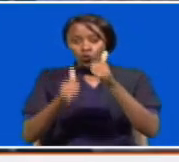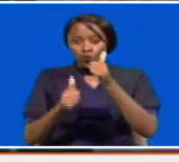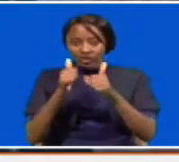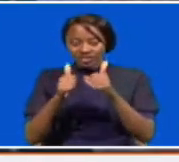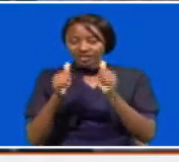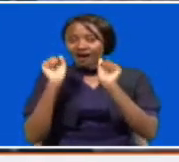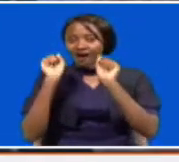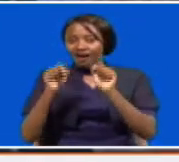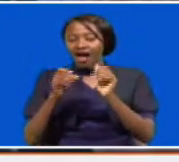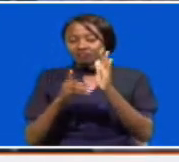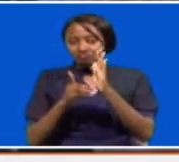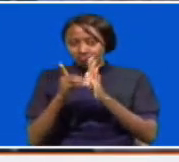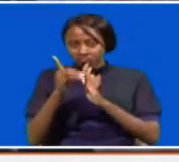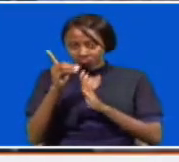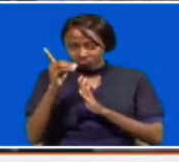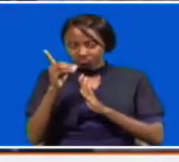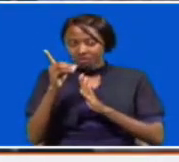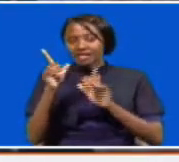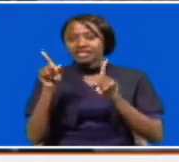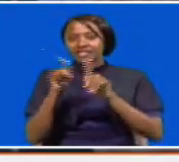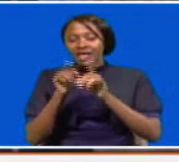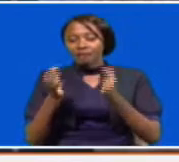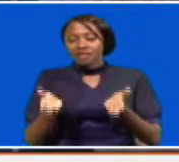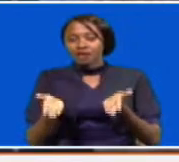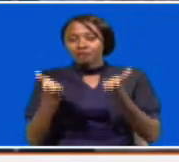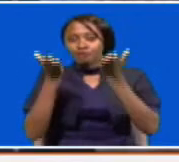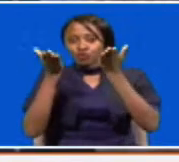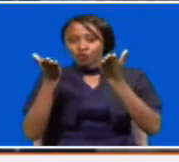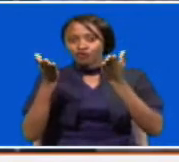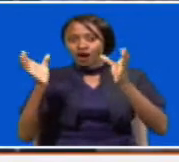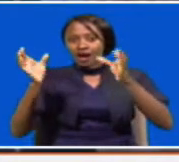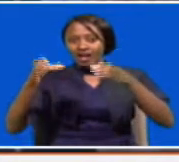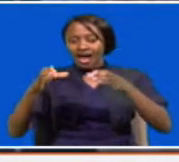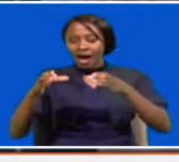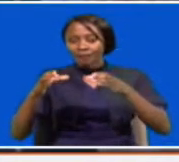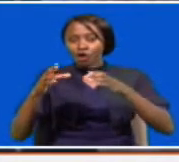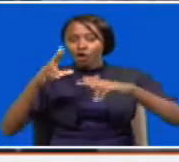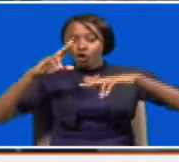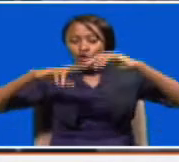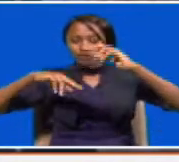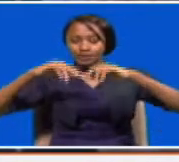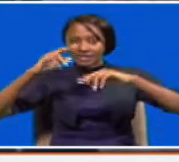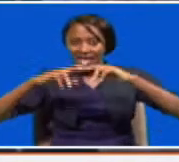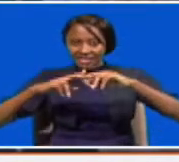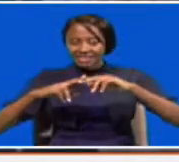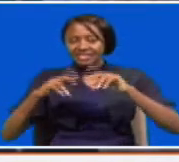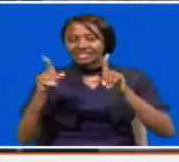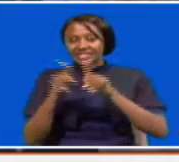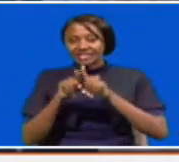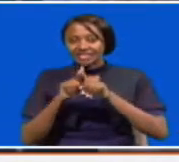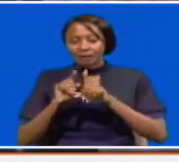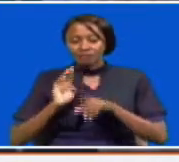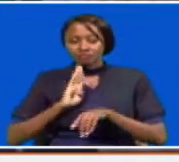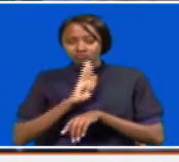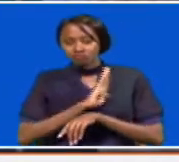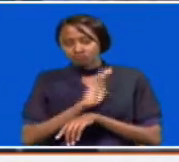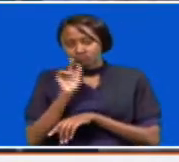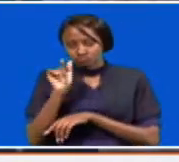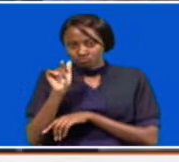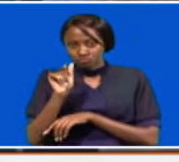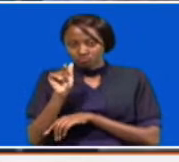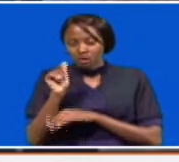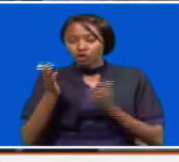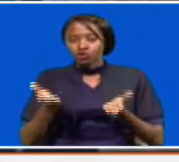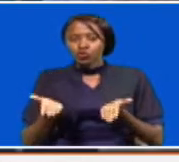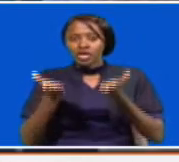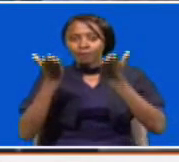develop and improve the club's recreational, catering, and hospitality facilities, to develop and improve